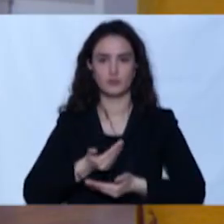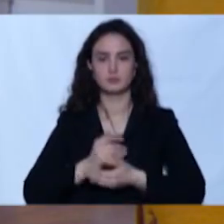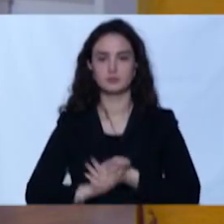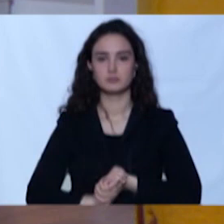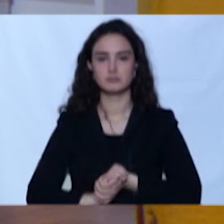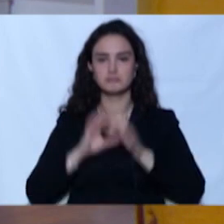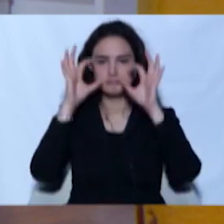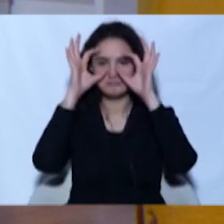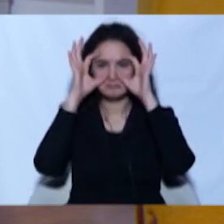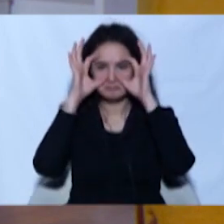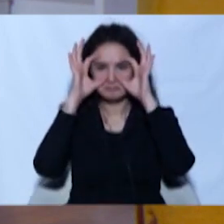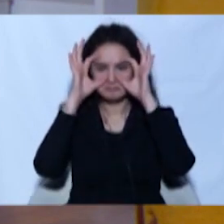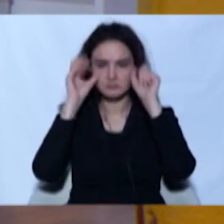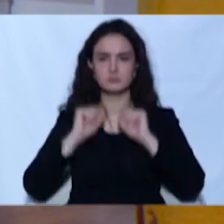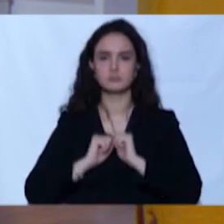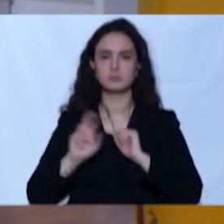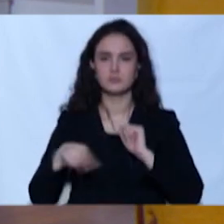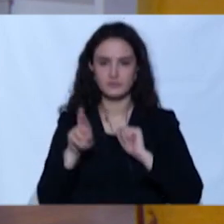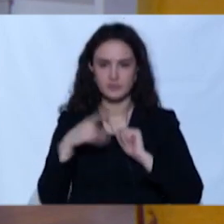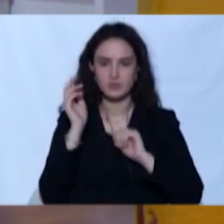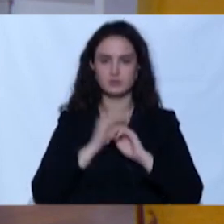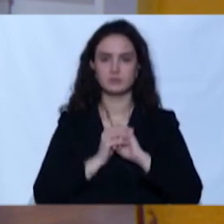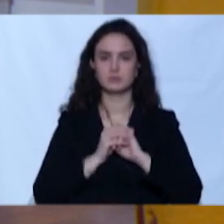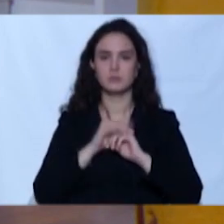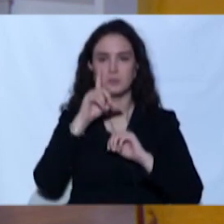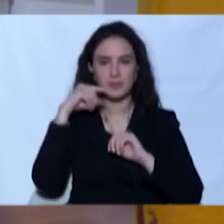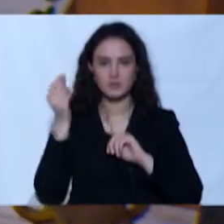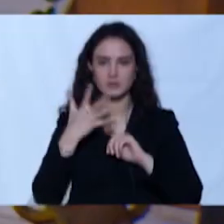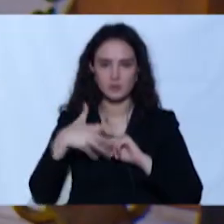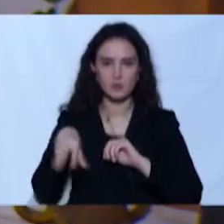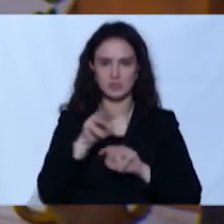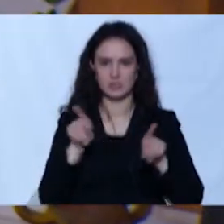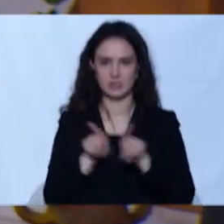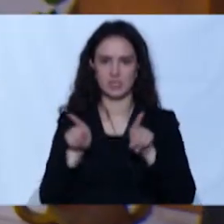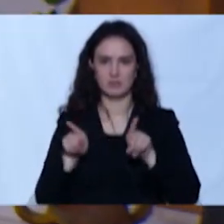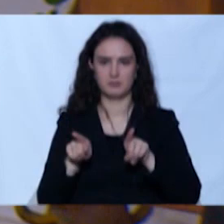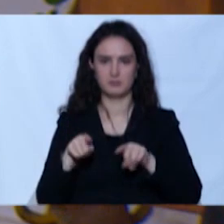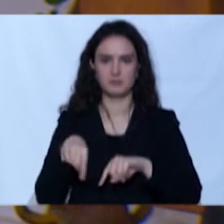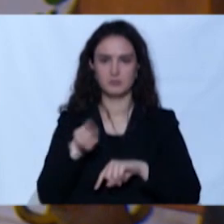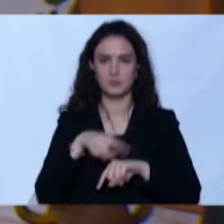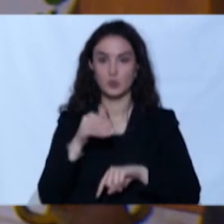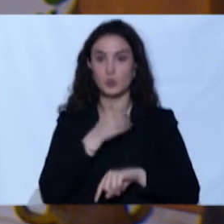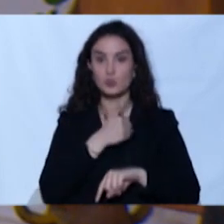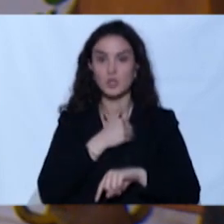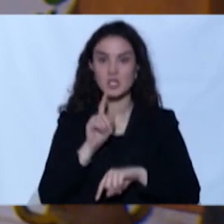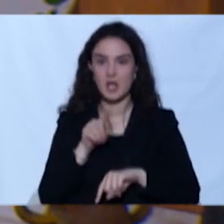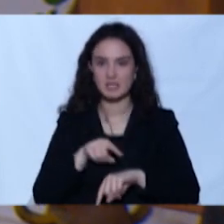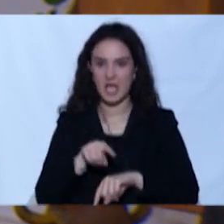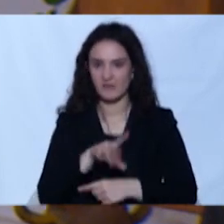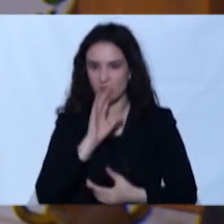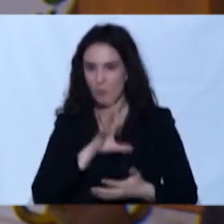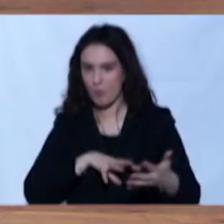owl, the fox, and the snake all the same? They all want to eat the